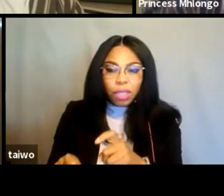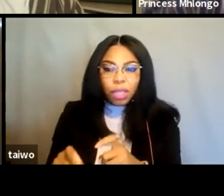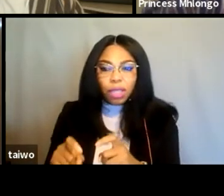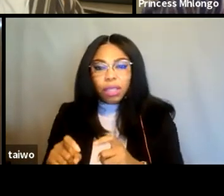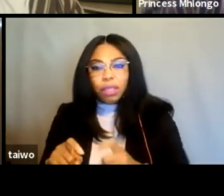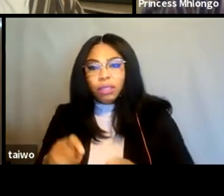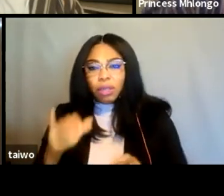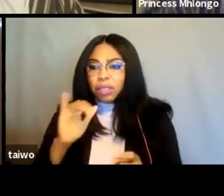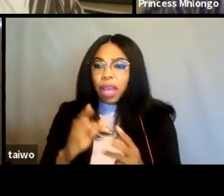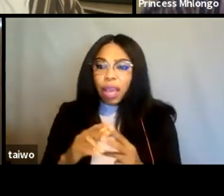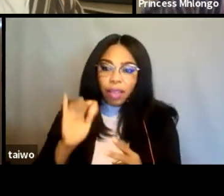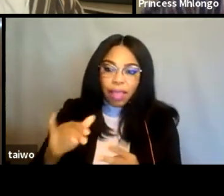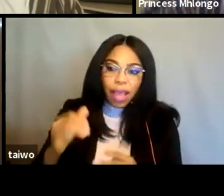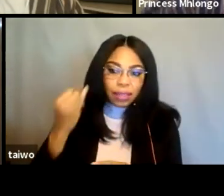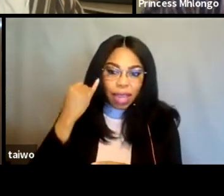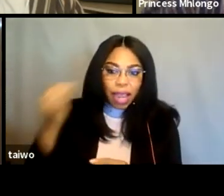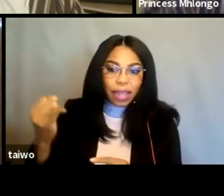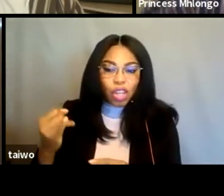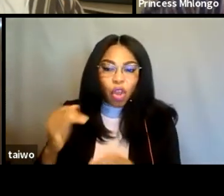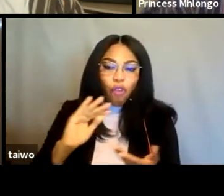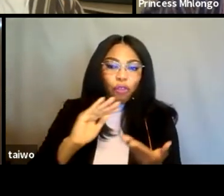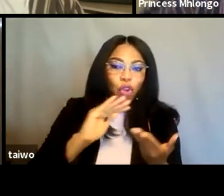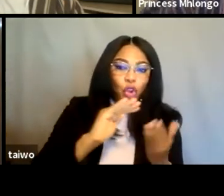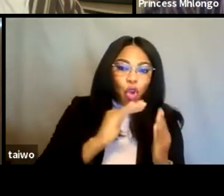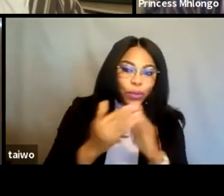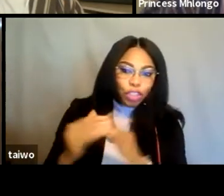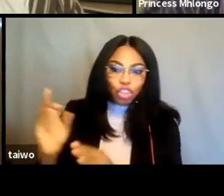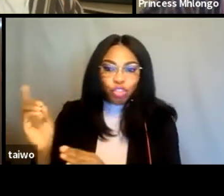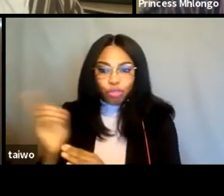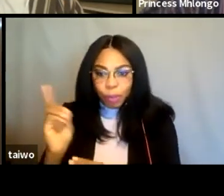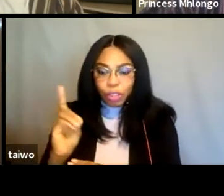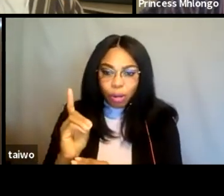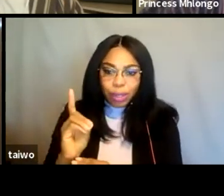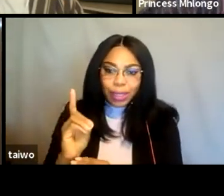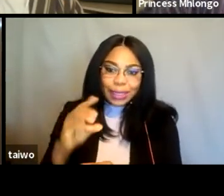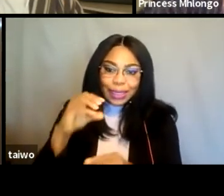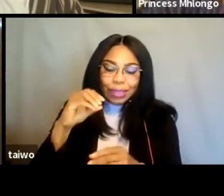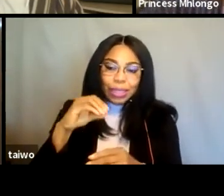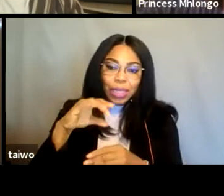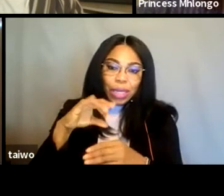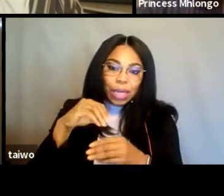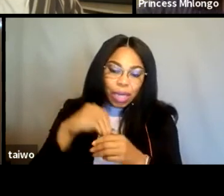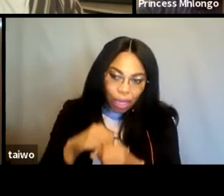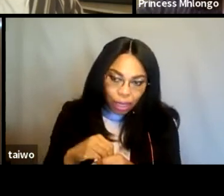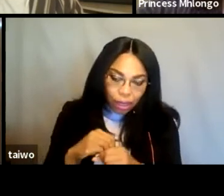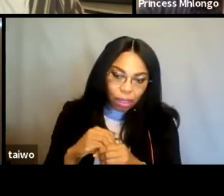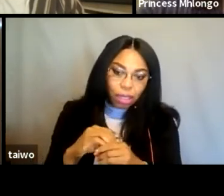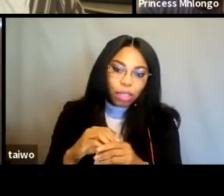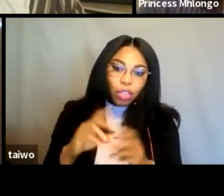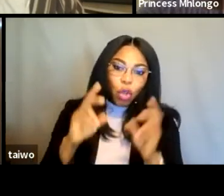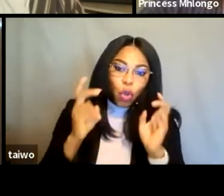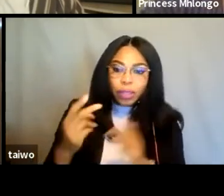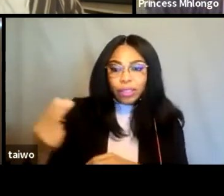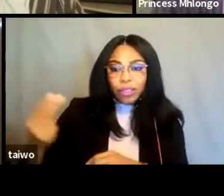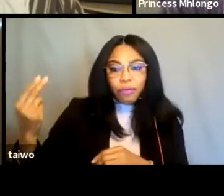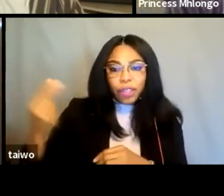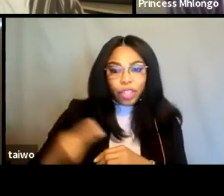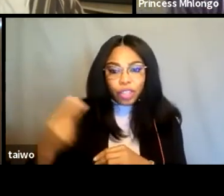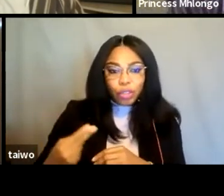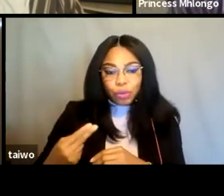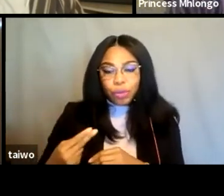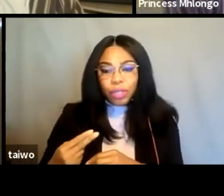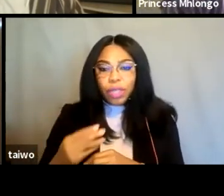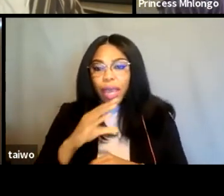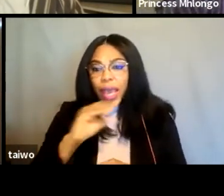It's that idea of community dramaturging in within the context of the history and the ethos